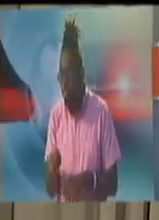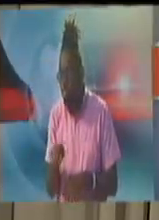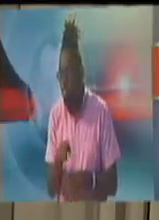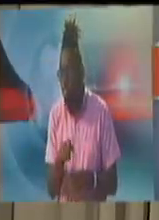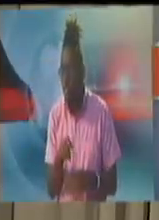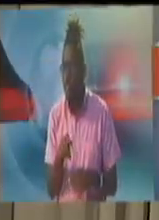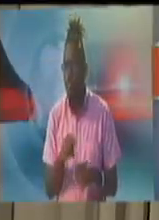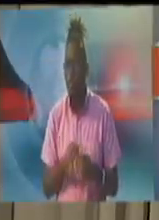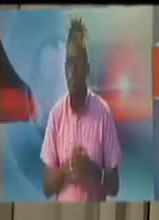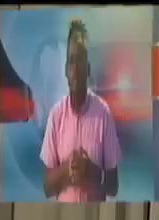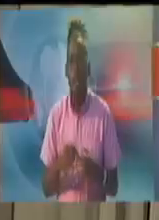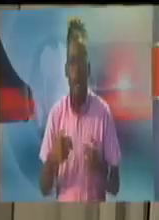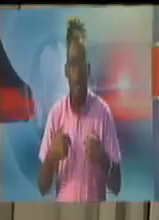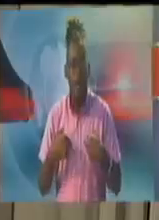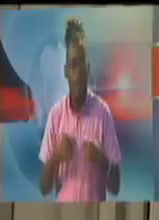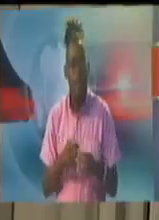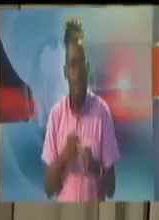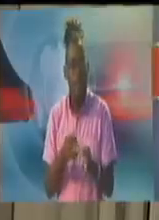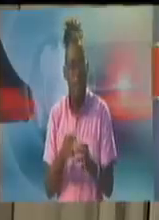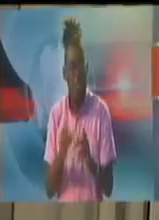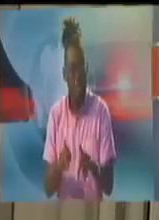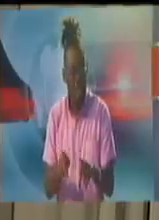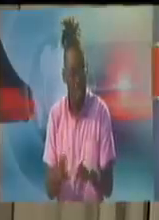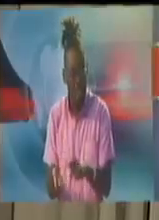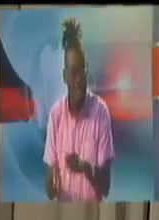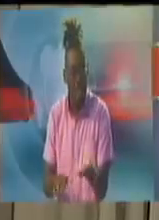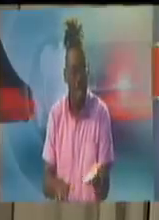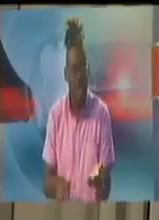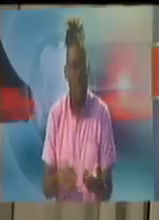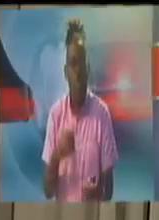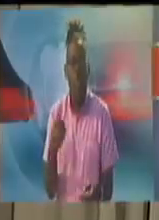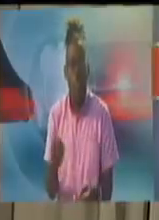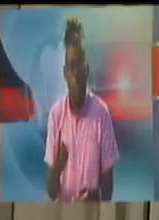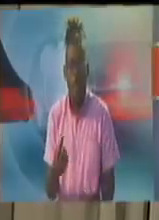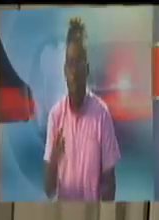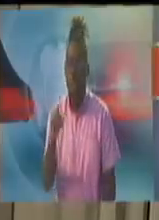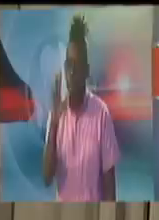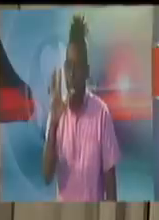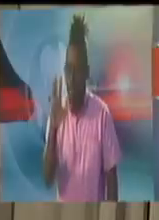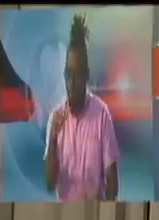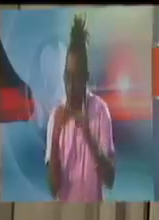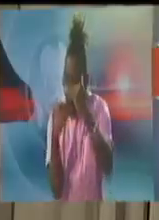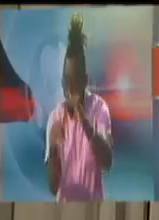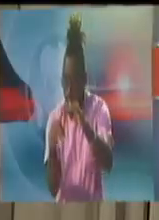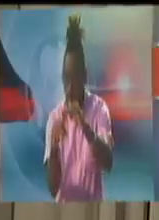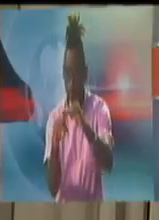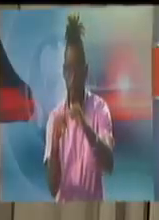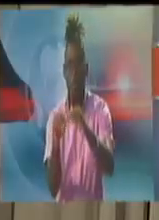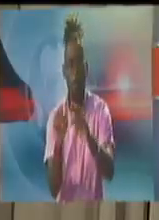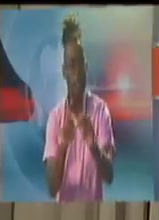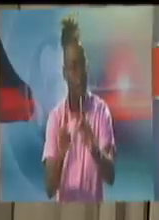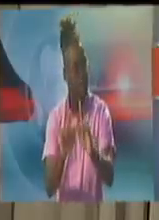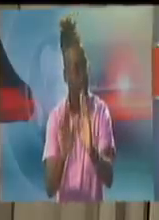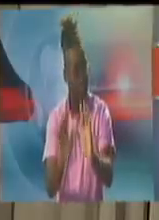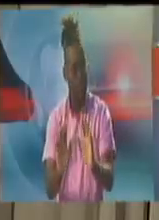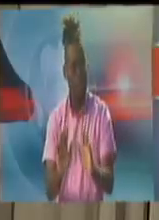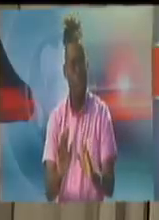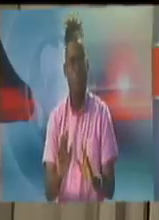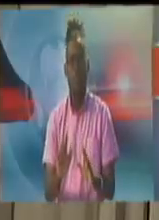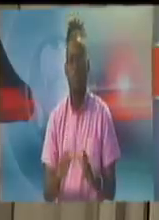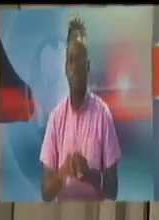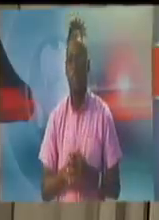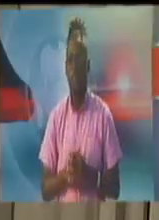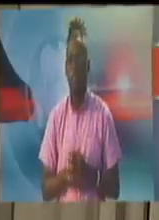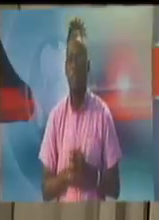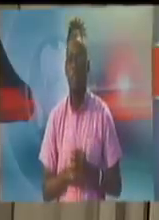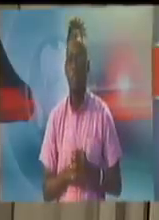process of a funeral, you ask to only have 5 persons physically present. You would recall that the Prime Minister, who unfortunately during